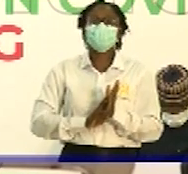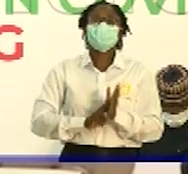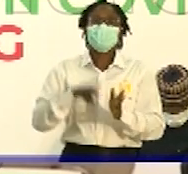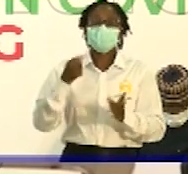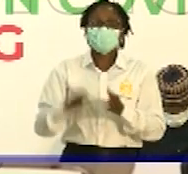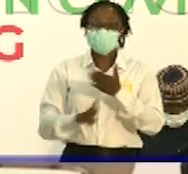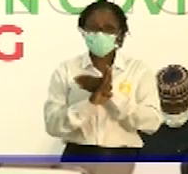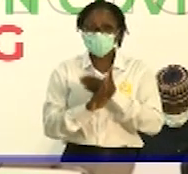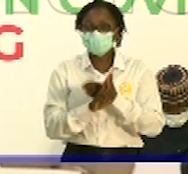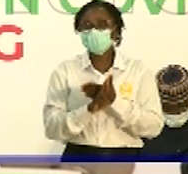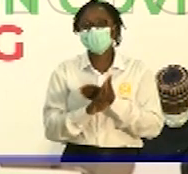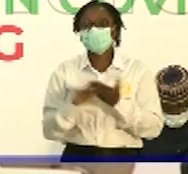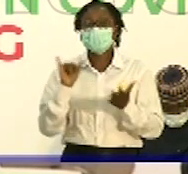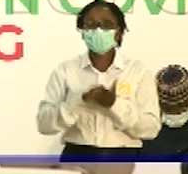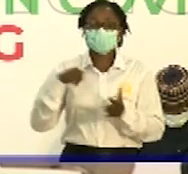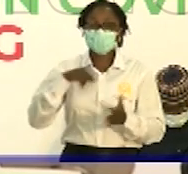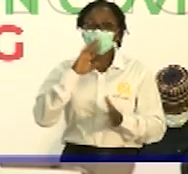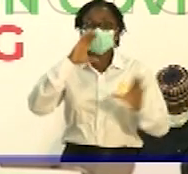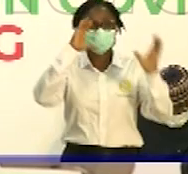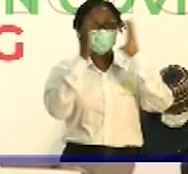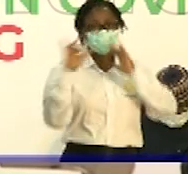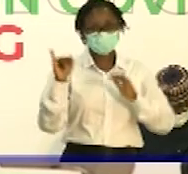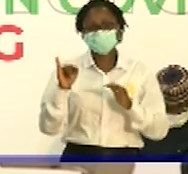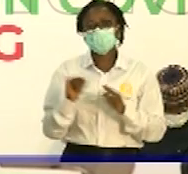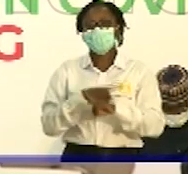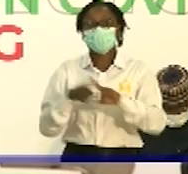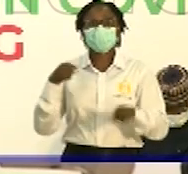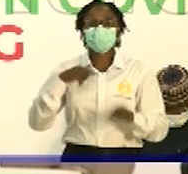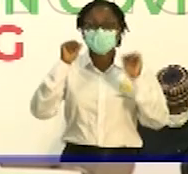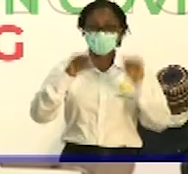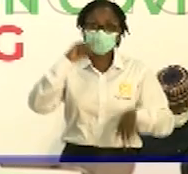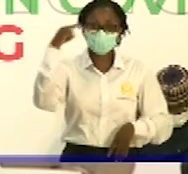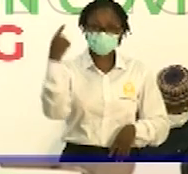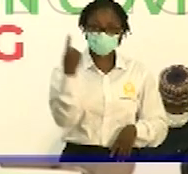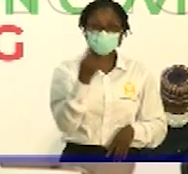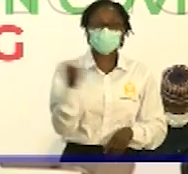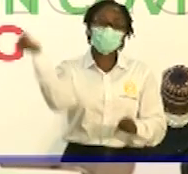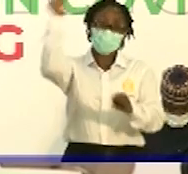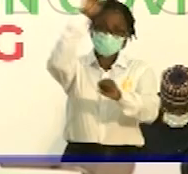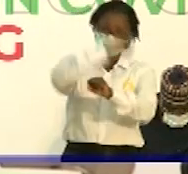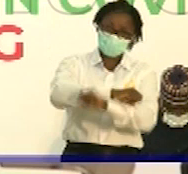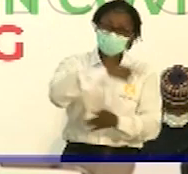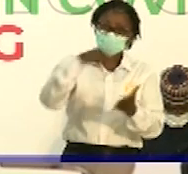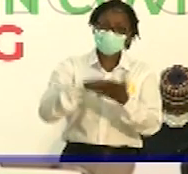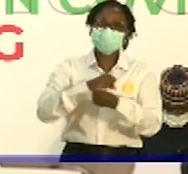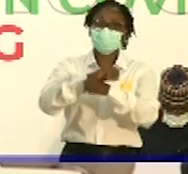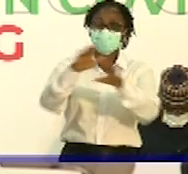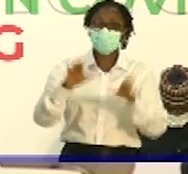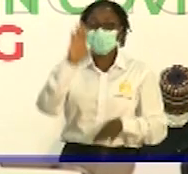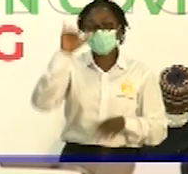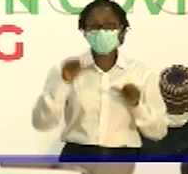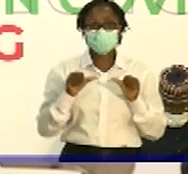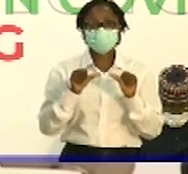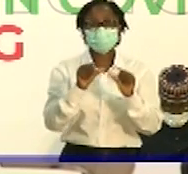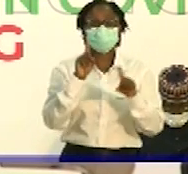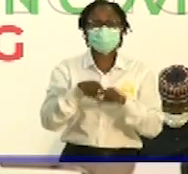the risks that we are facing. But we can only get on top of the COVID pandemic by continuing to